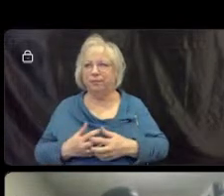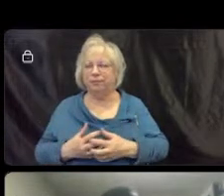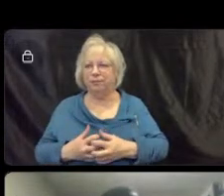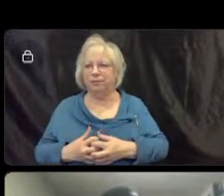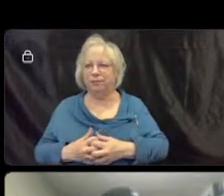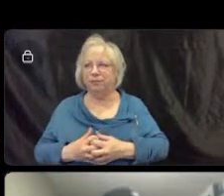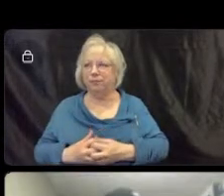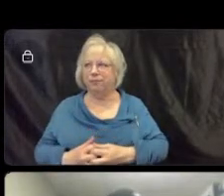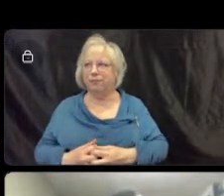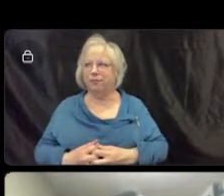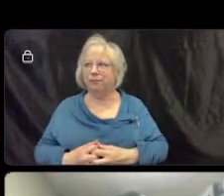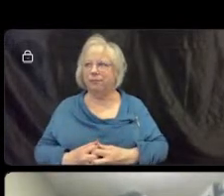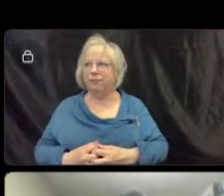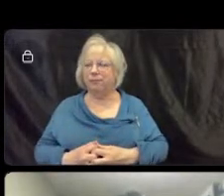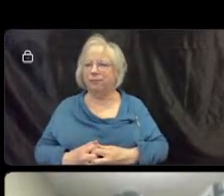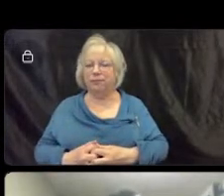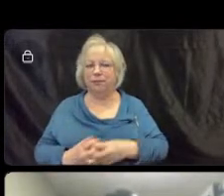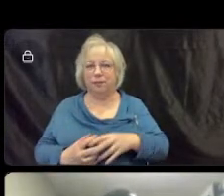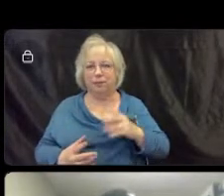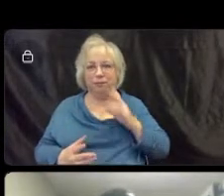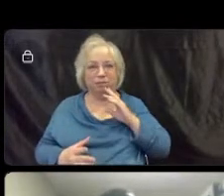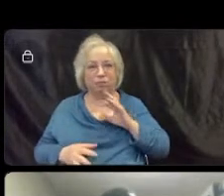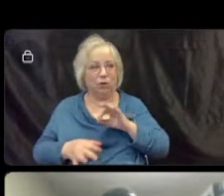We'll call for a vote.